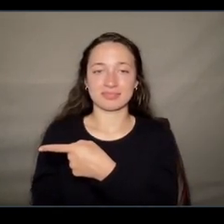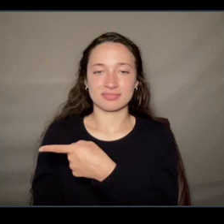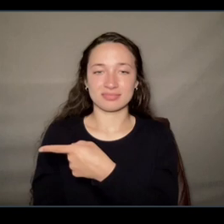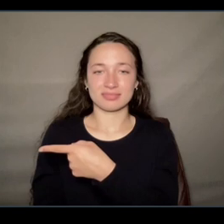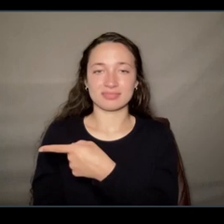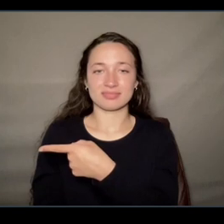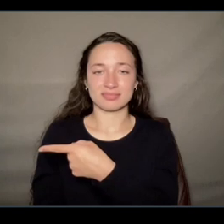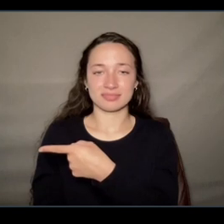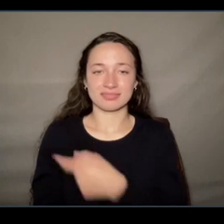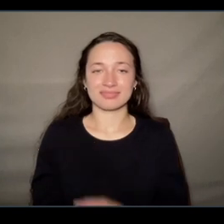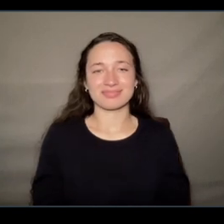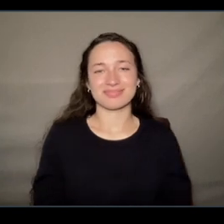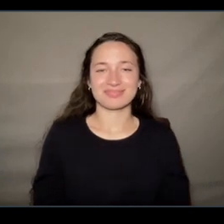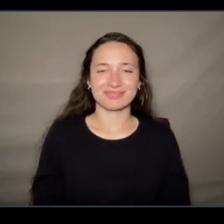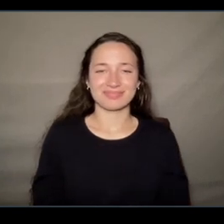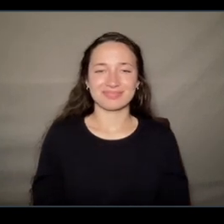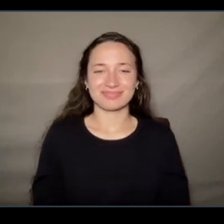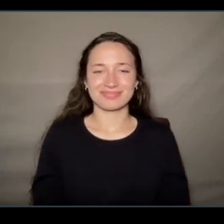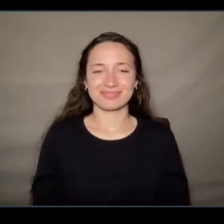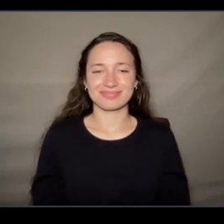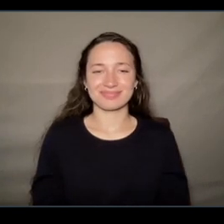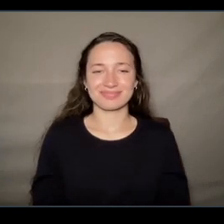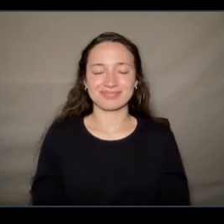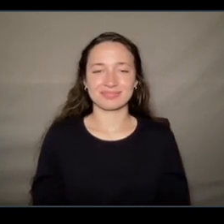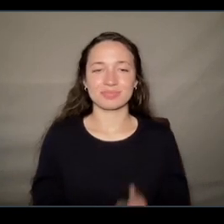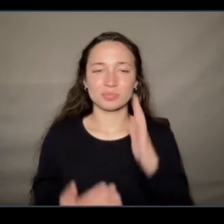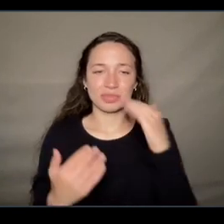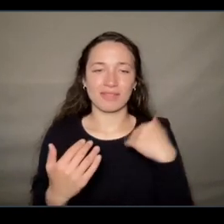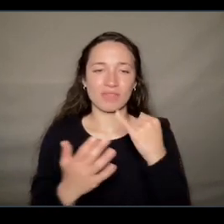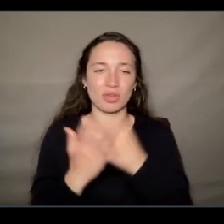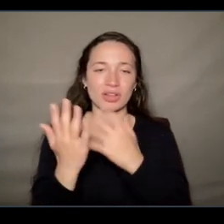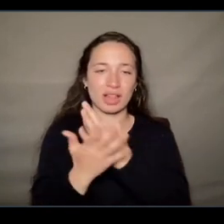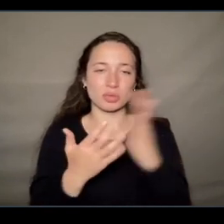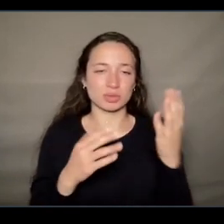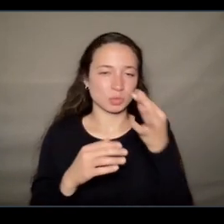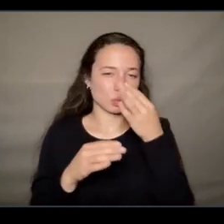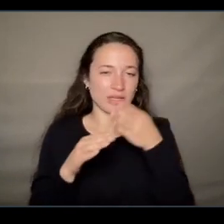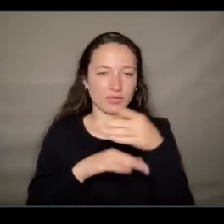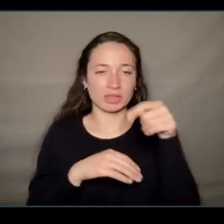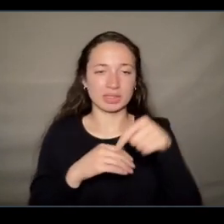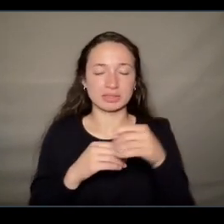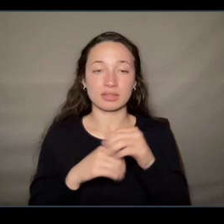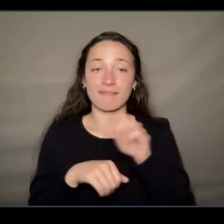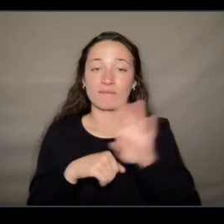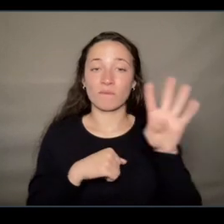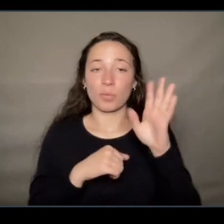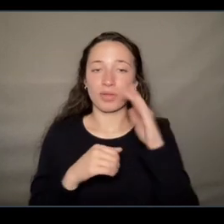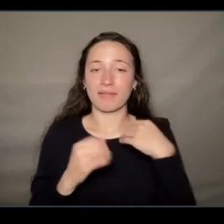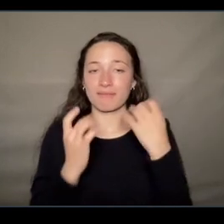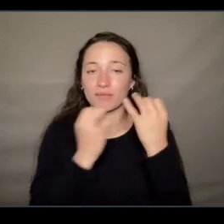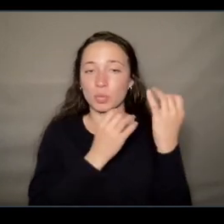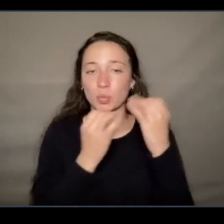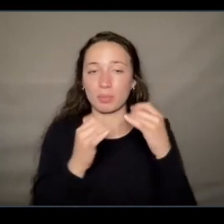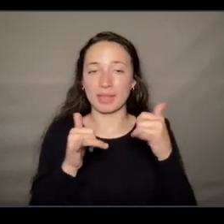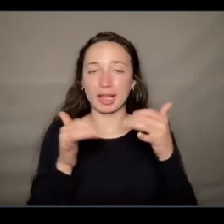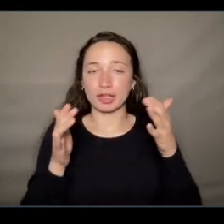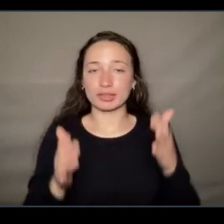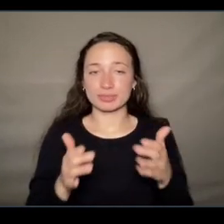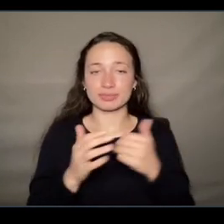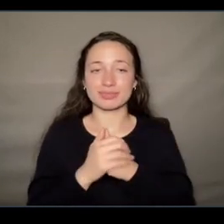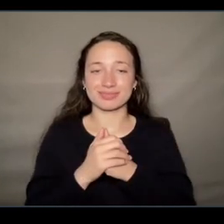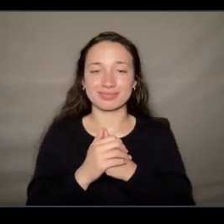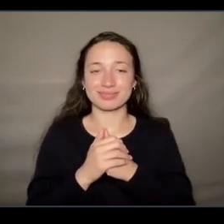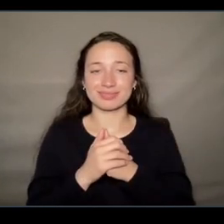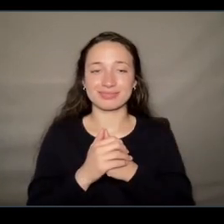or drakeitarts.com. We will have our art gallery shortly after this, and at 4, we will have a flute